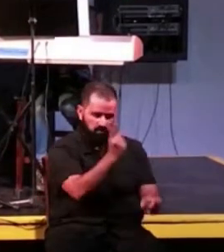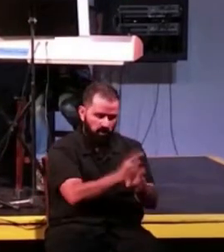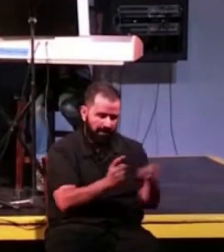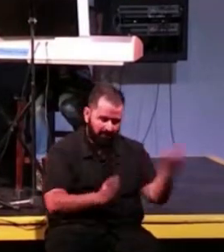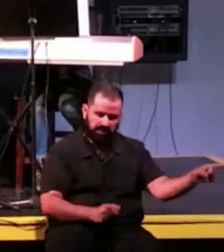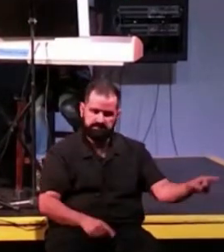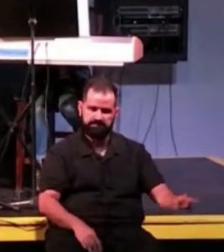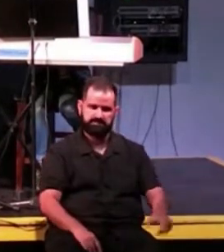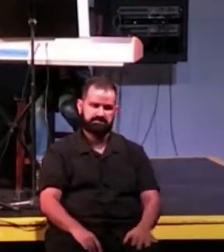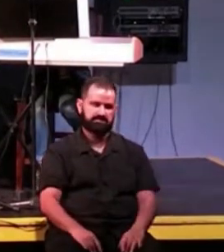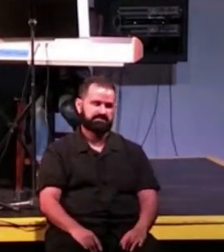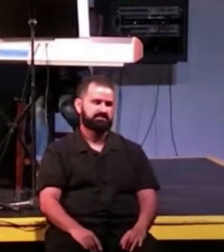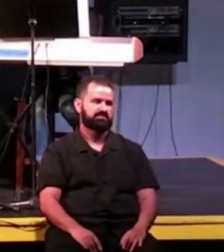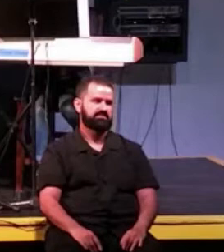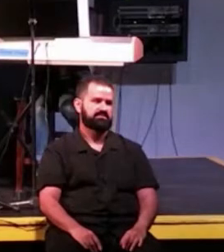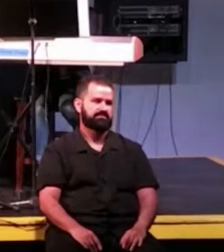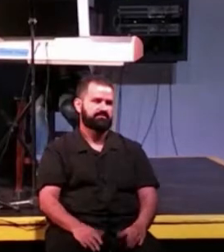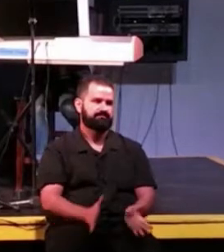belong.